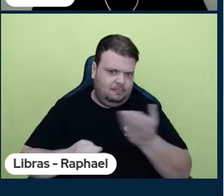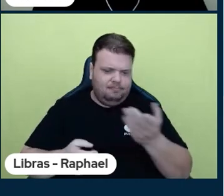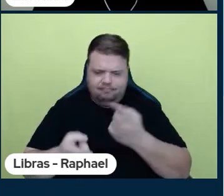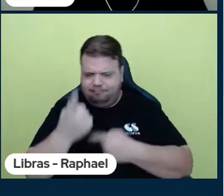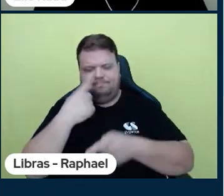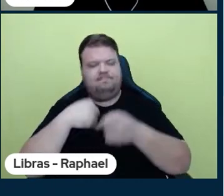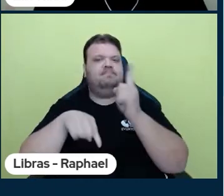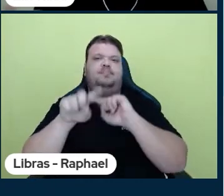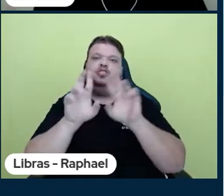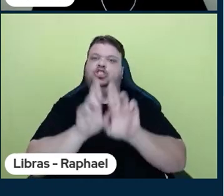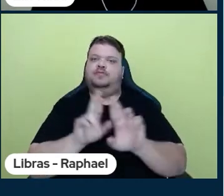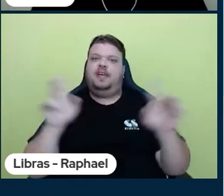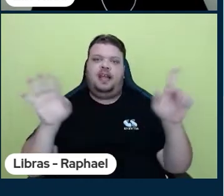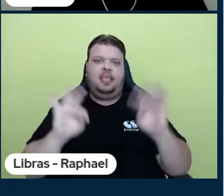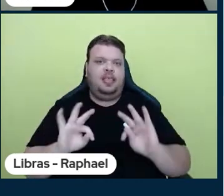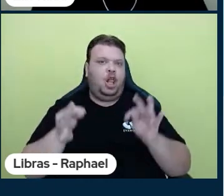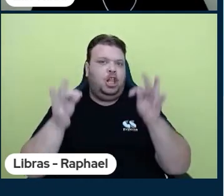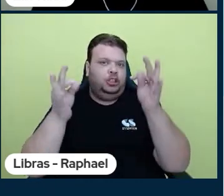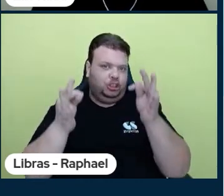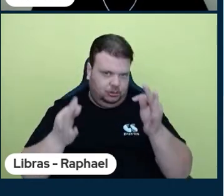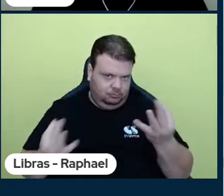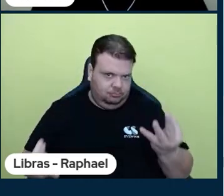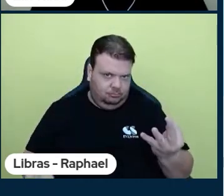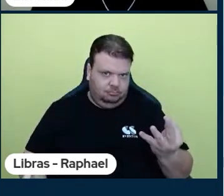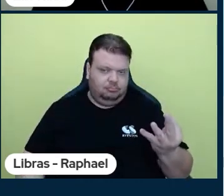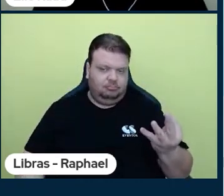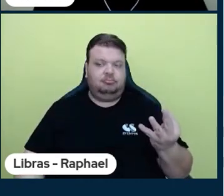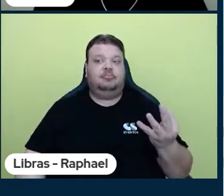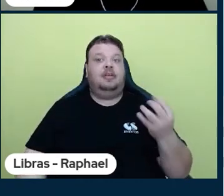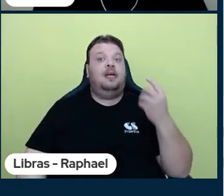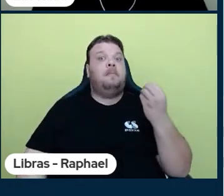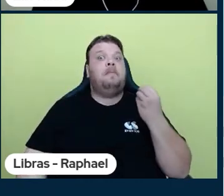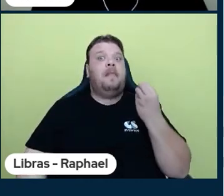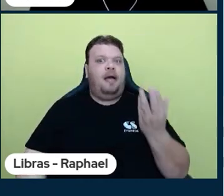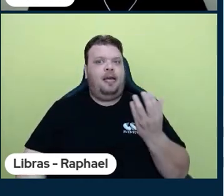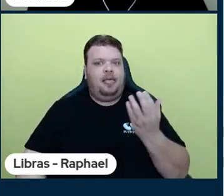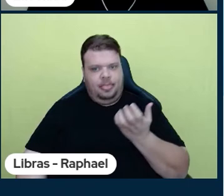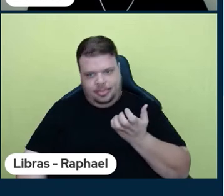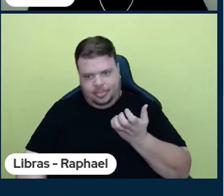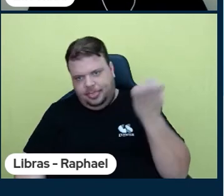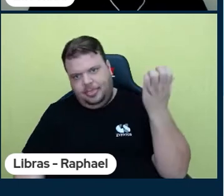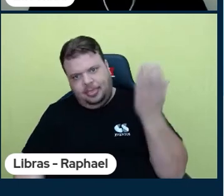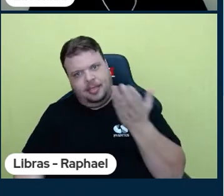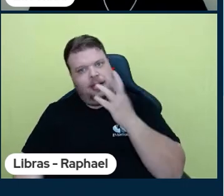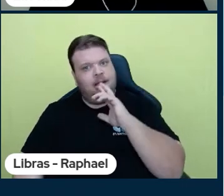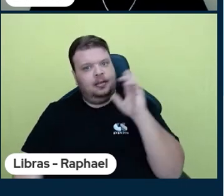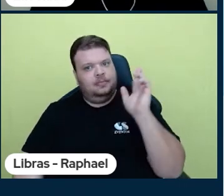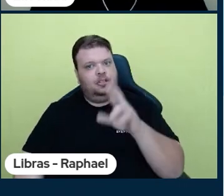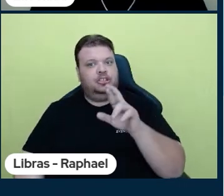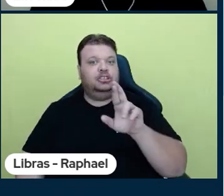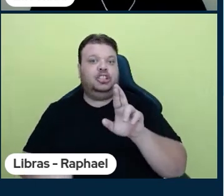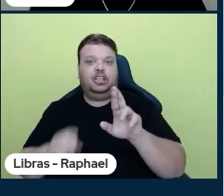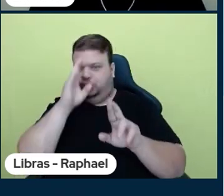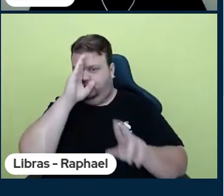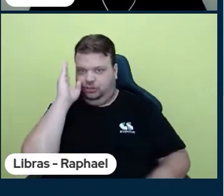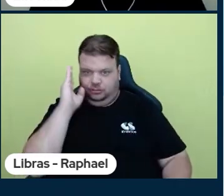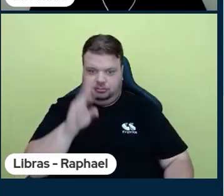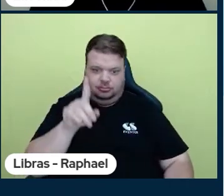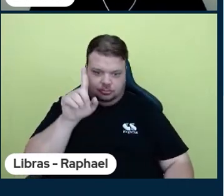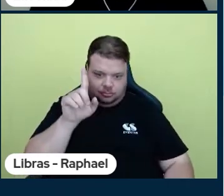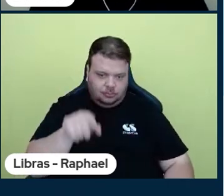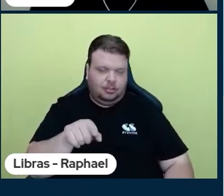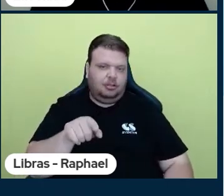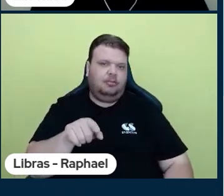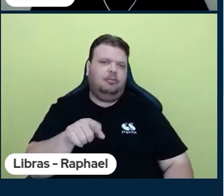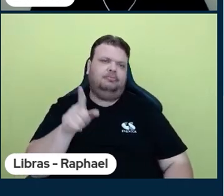knowledge graph. We use the Sparkle, which is an RDF query language, and we use machine learning in order